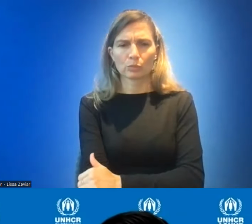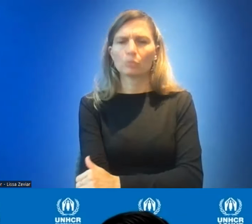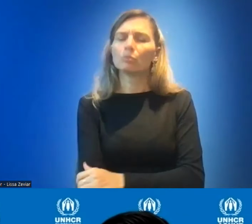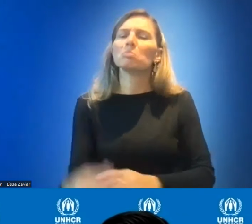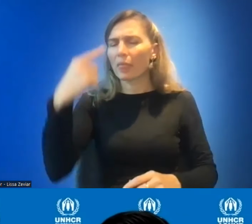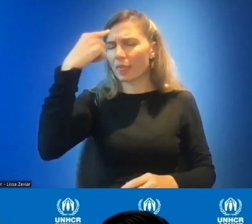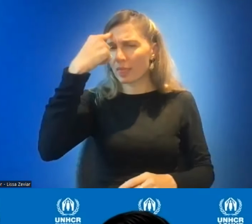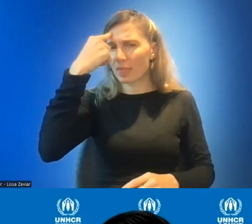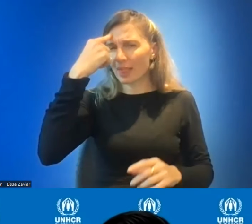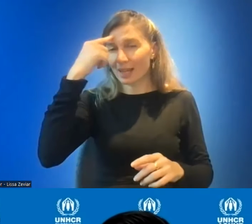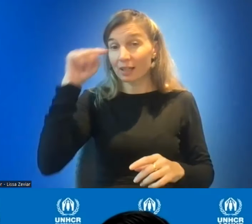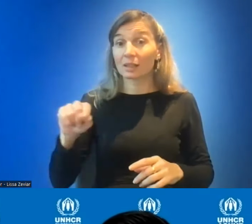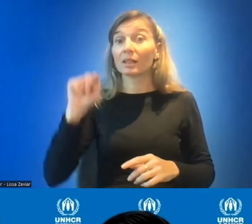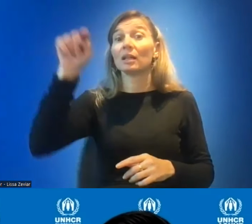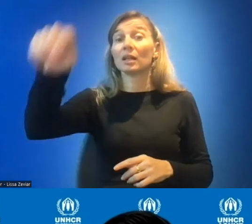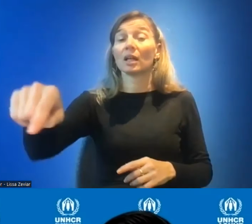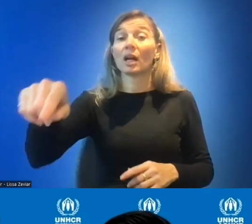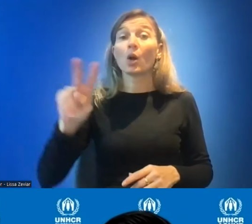on the 21st of November